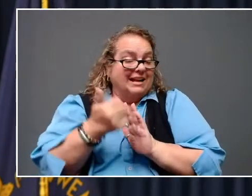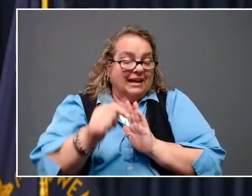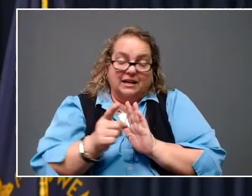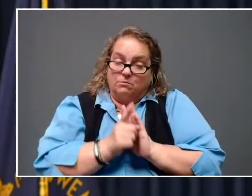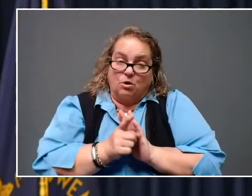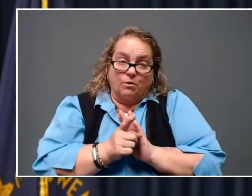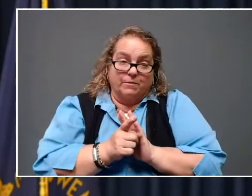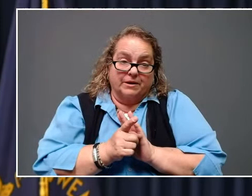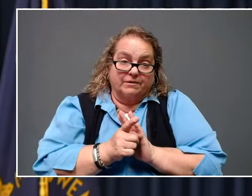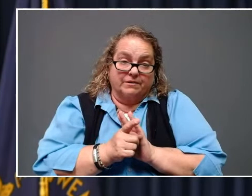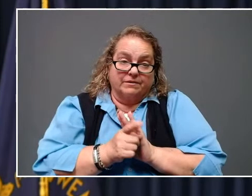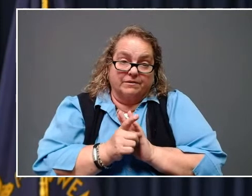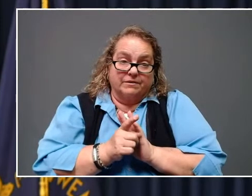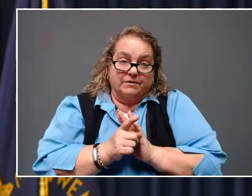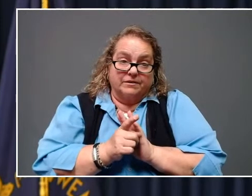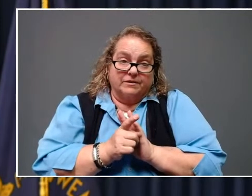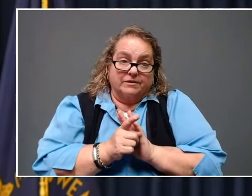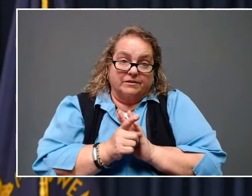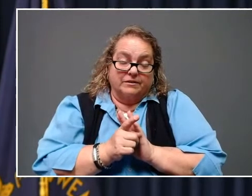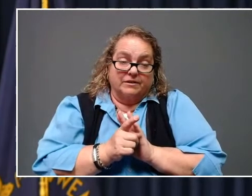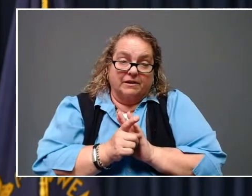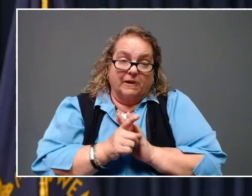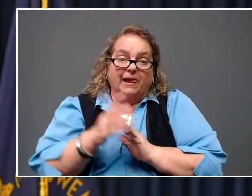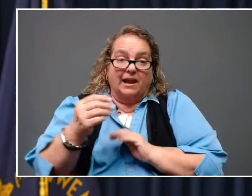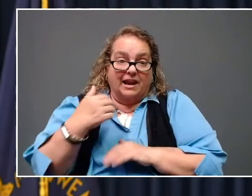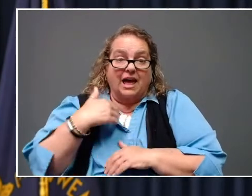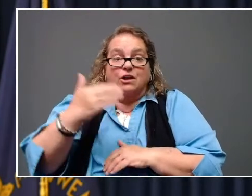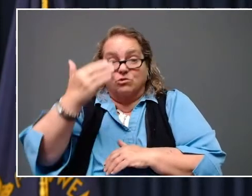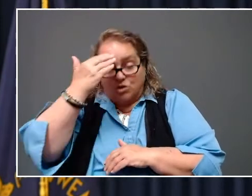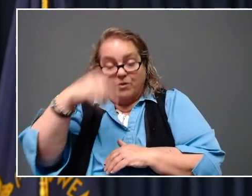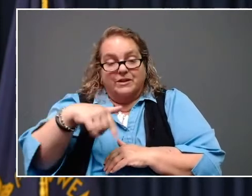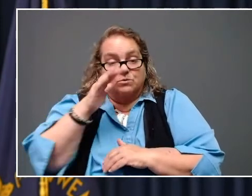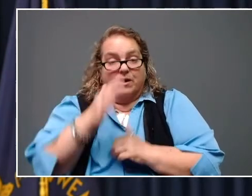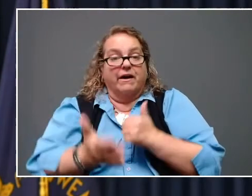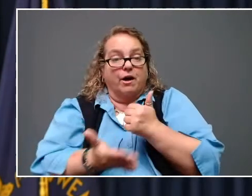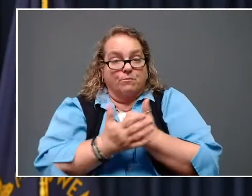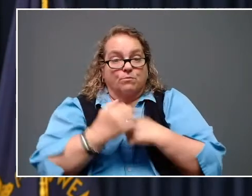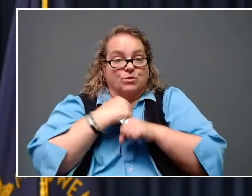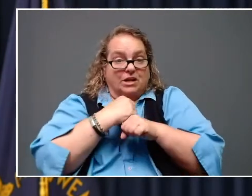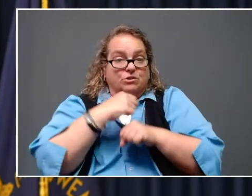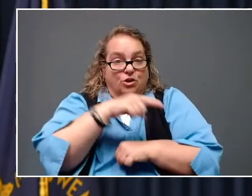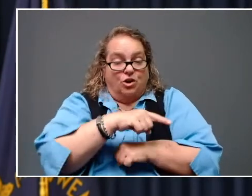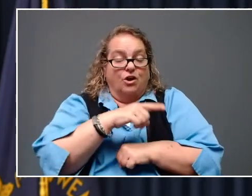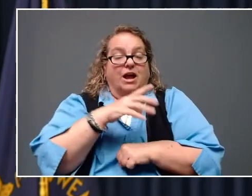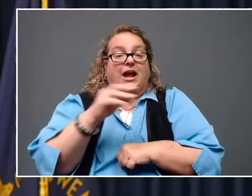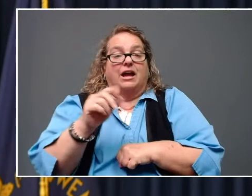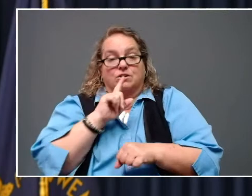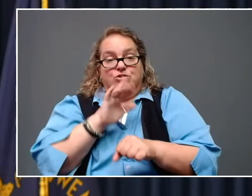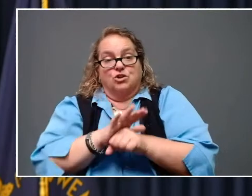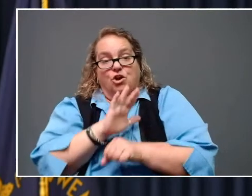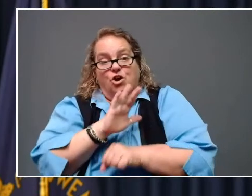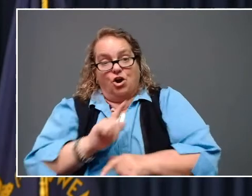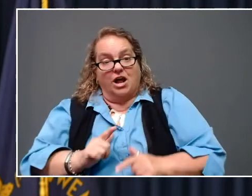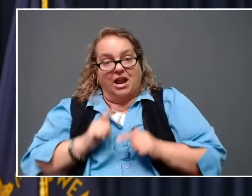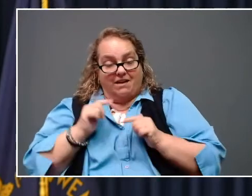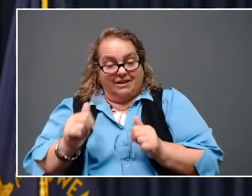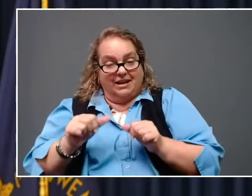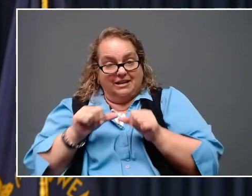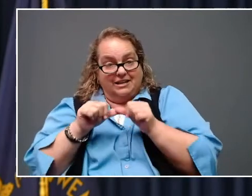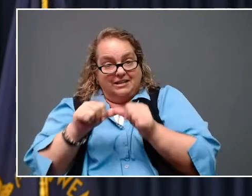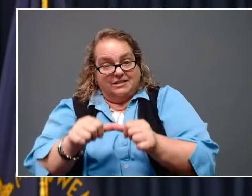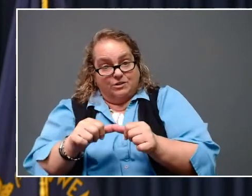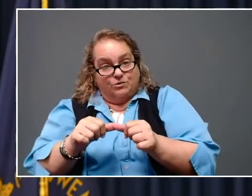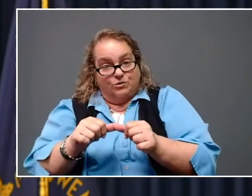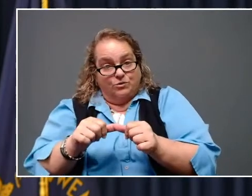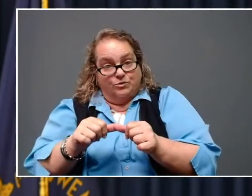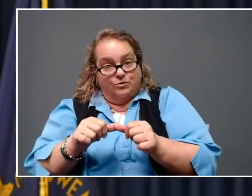And I know this is going to help protect her and ensure that her life can continue